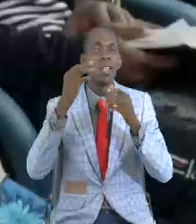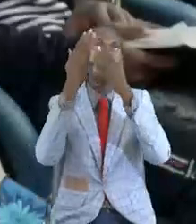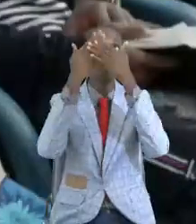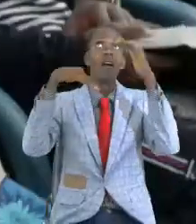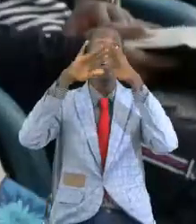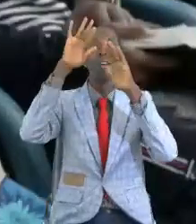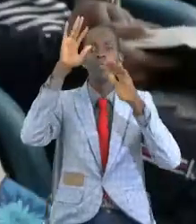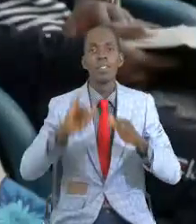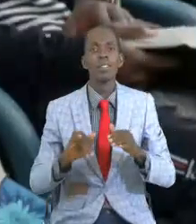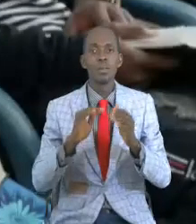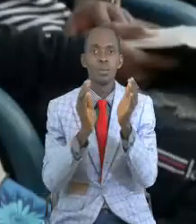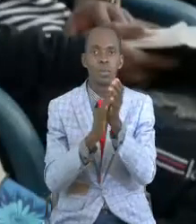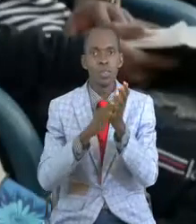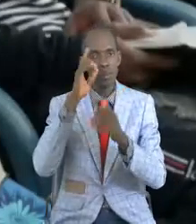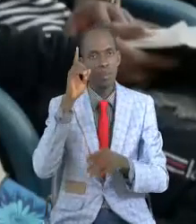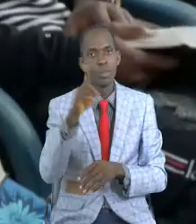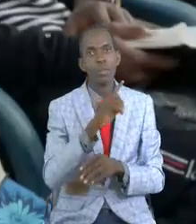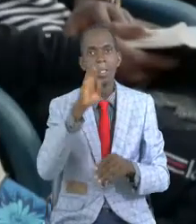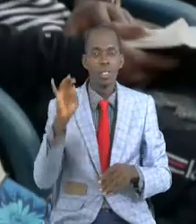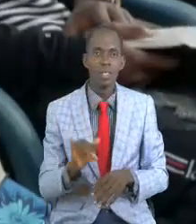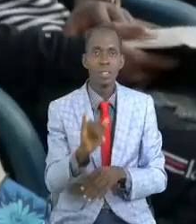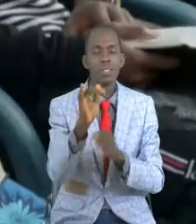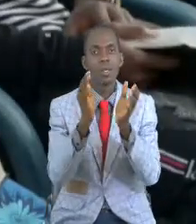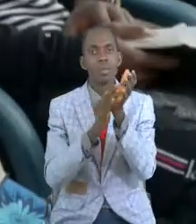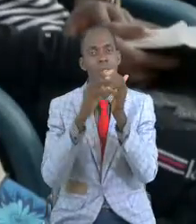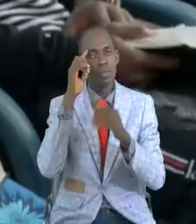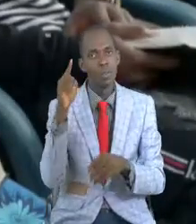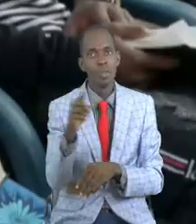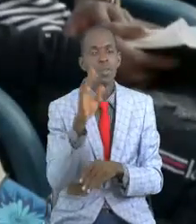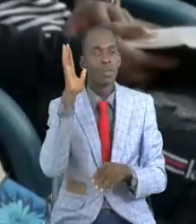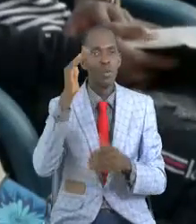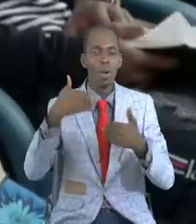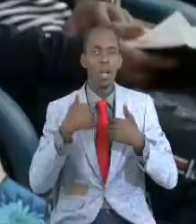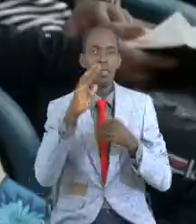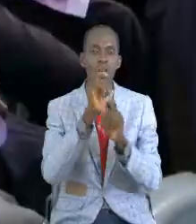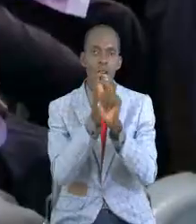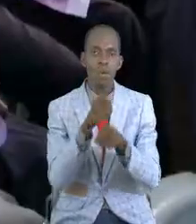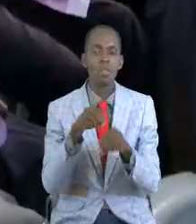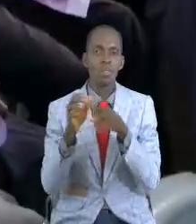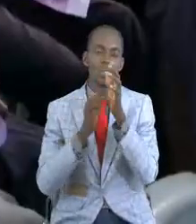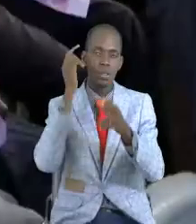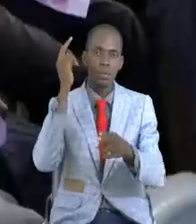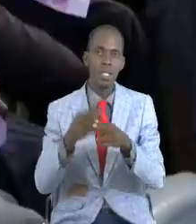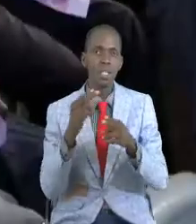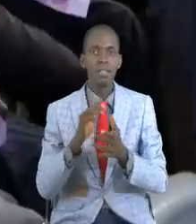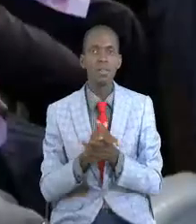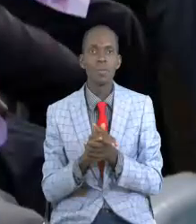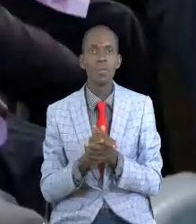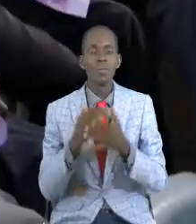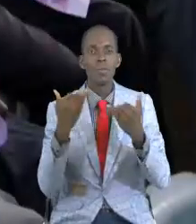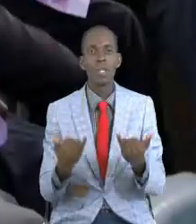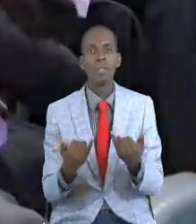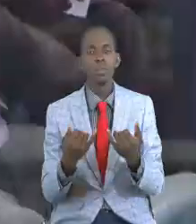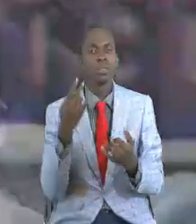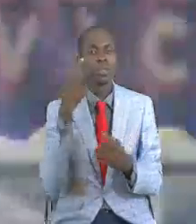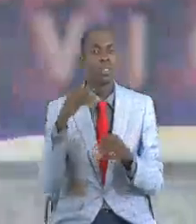commendation, eternal commendation, and you'll have your reward in Jesus' name. We're coming to Hebrews